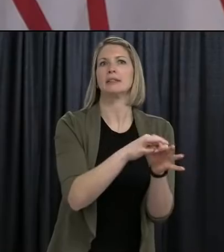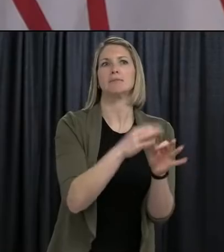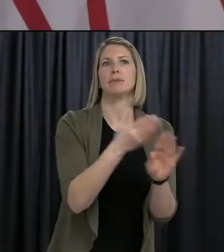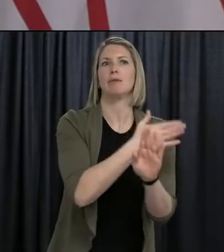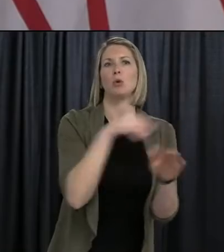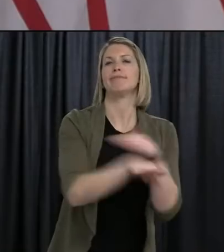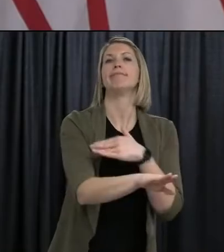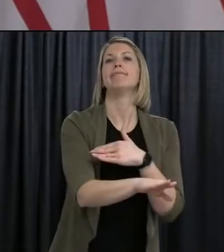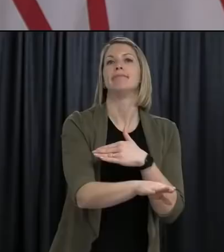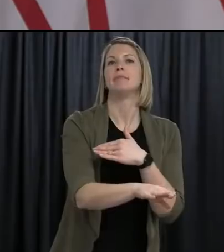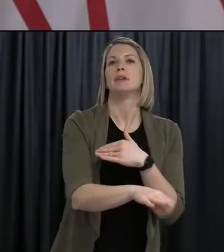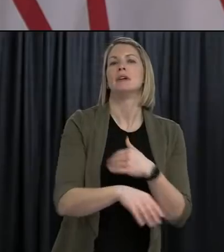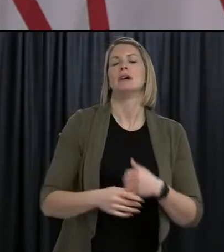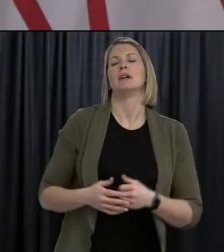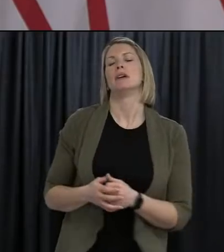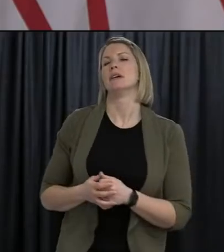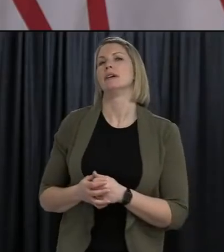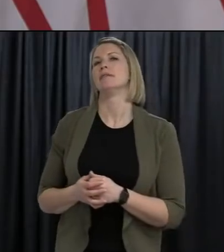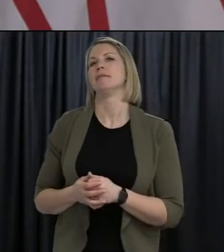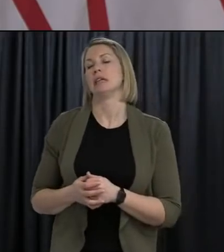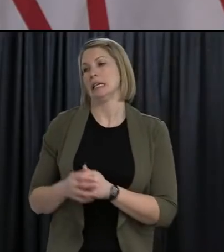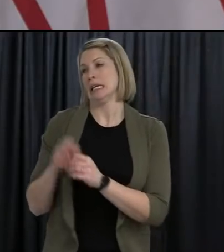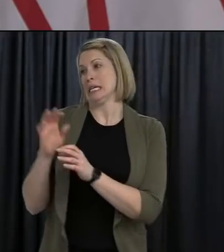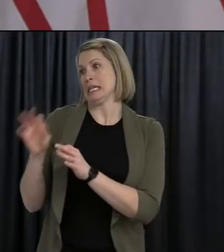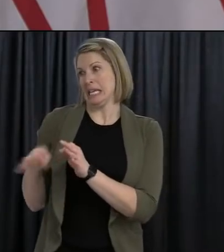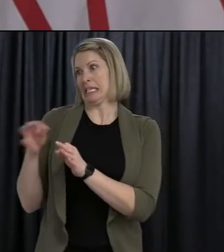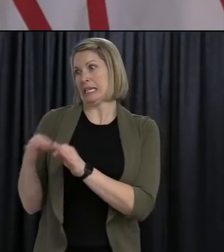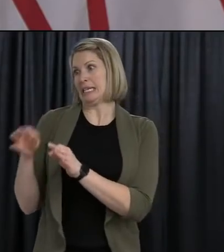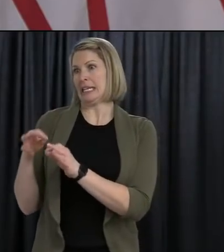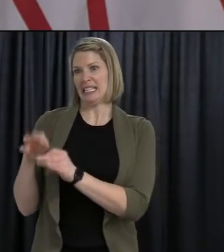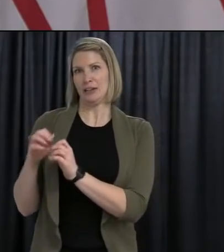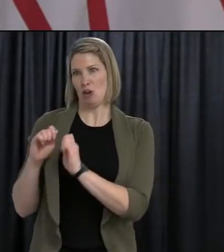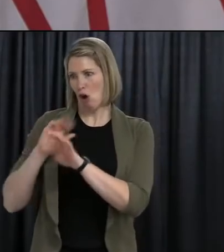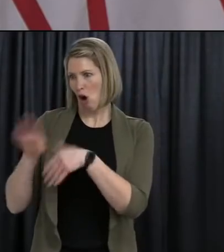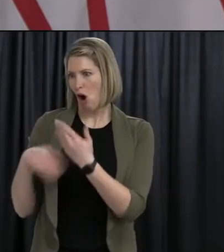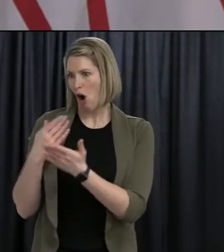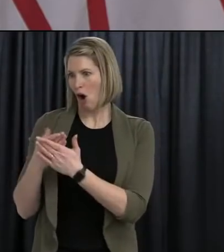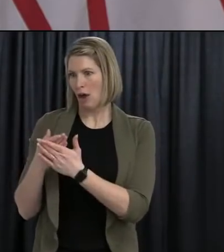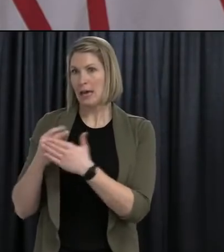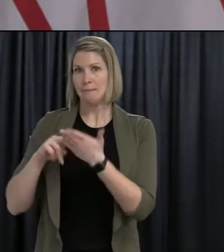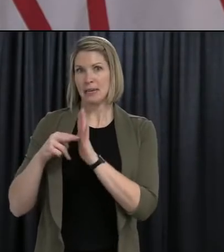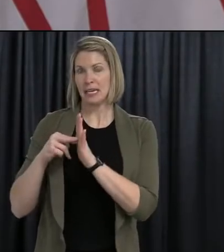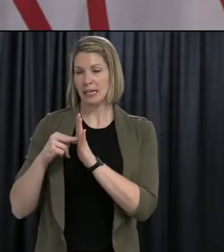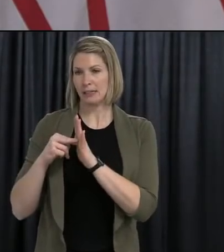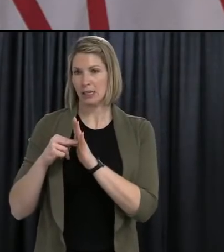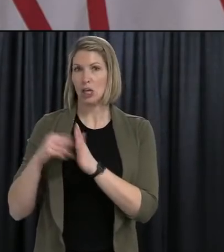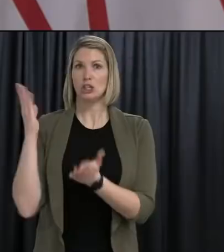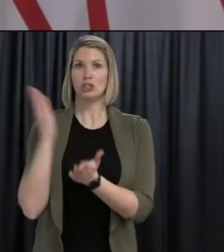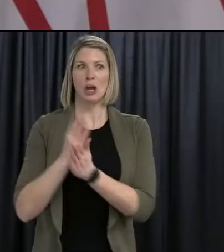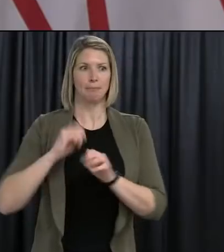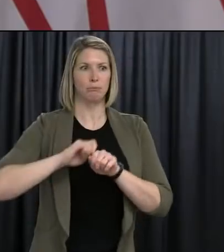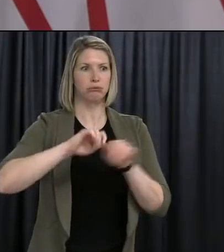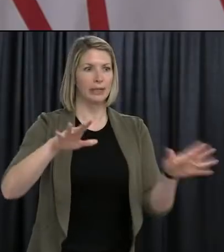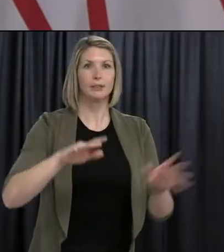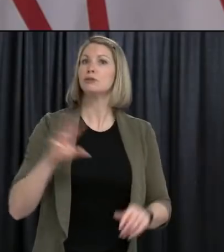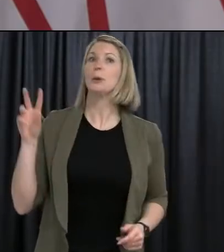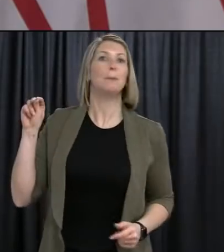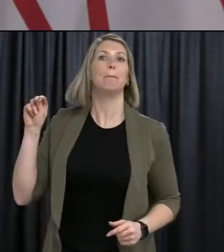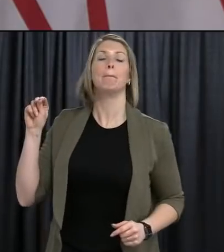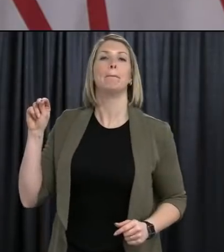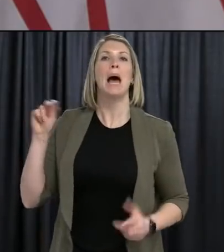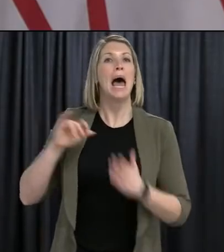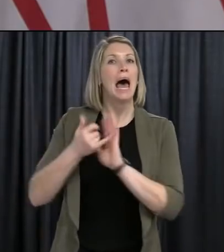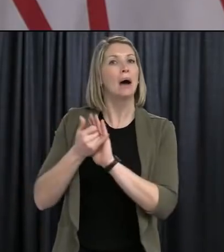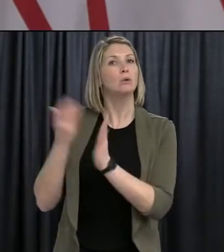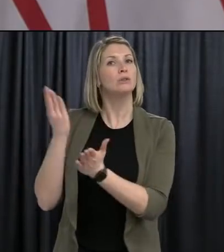testing is not enough to stop spread. Nope. Our public health measures, staying home, keeping your contacts low, all those things, that's what we have to